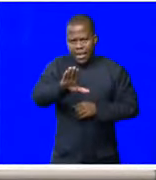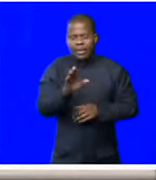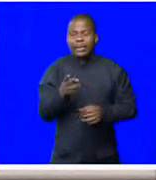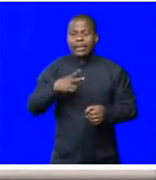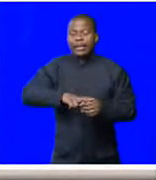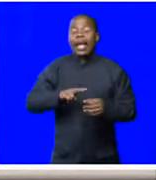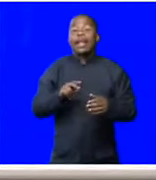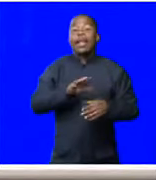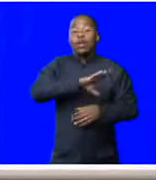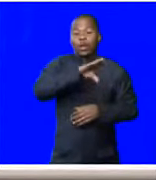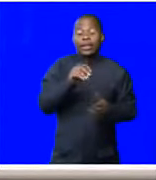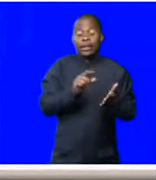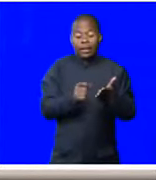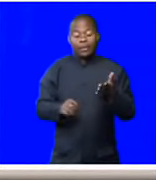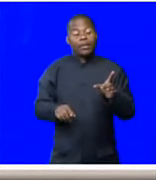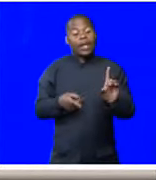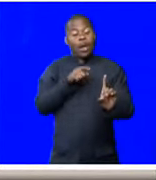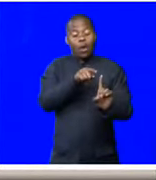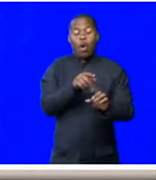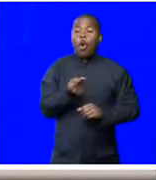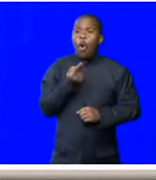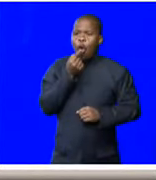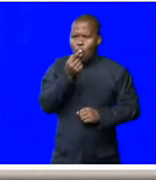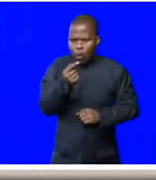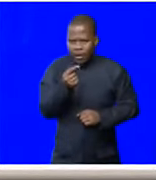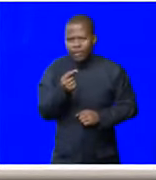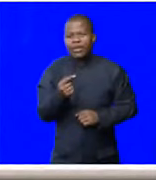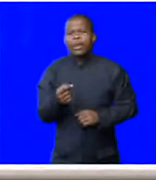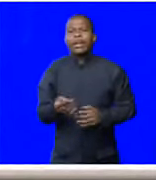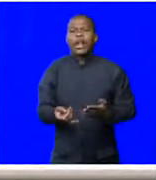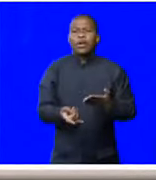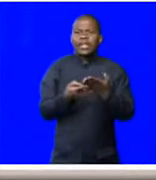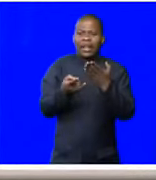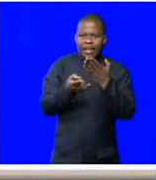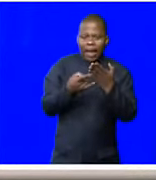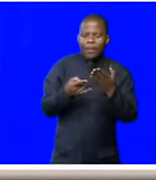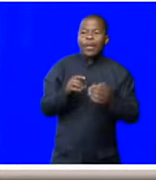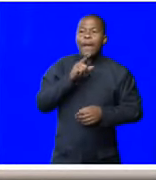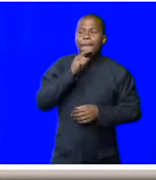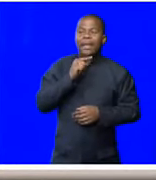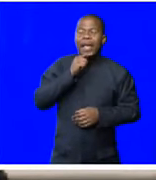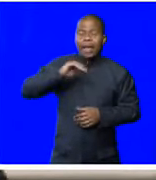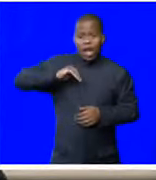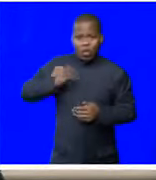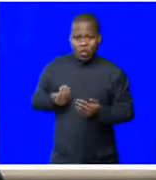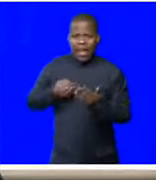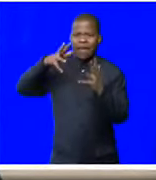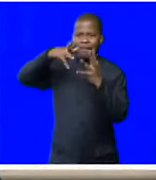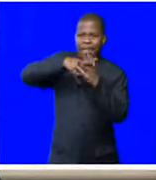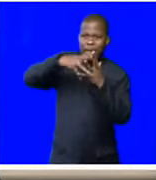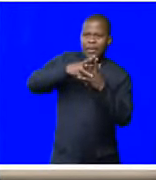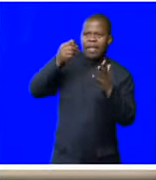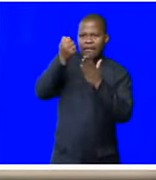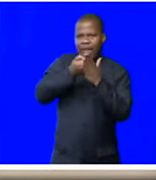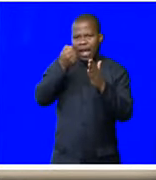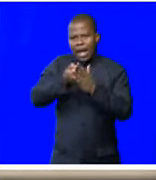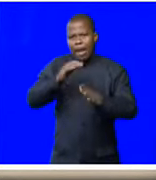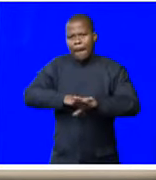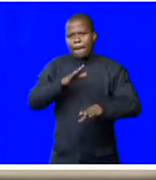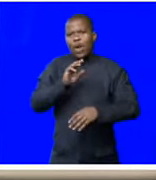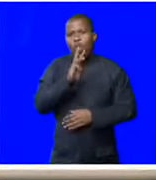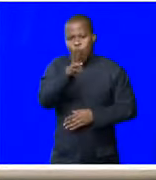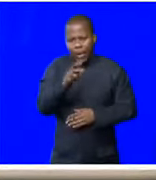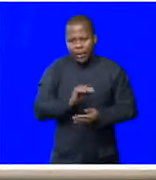also intend to assist and reinforce national efforts on the fight against gender-based violence. Our responsibility as